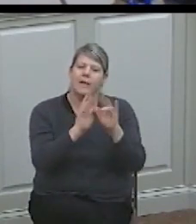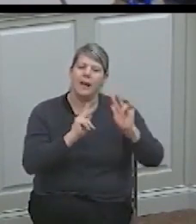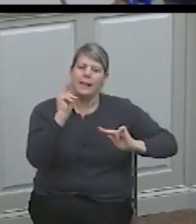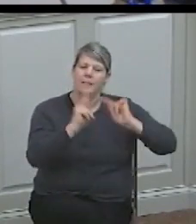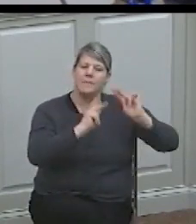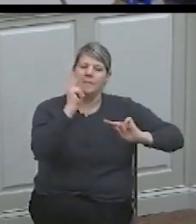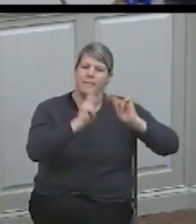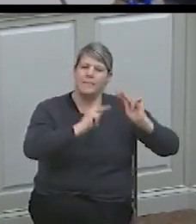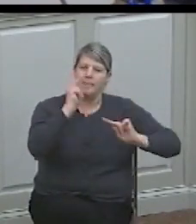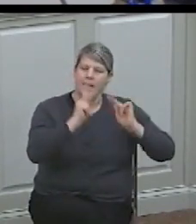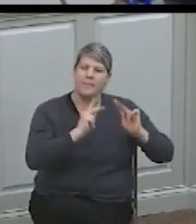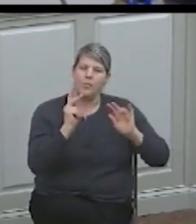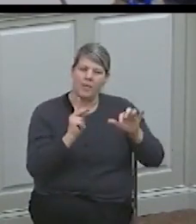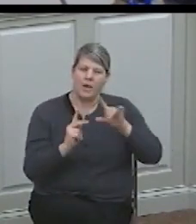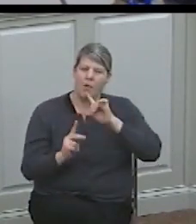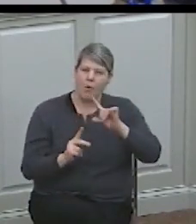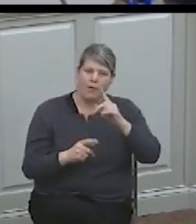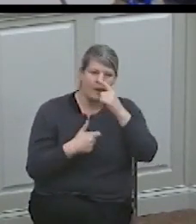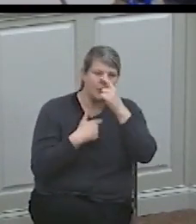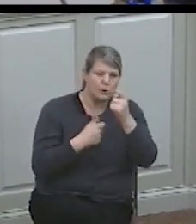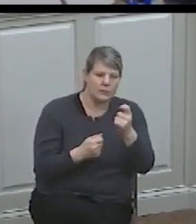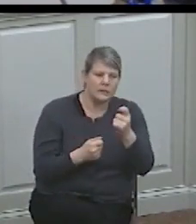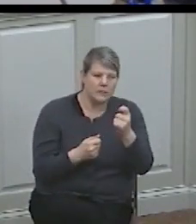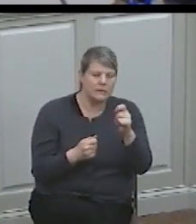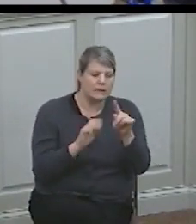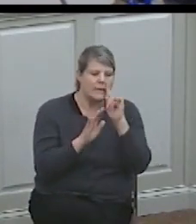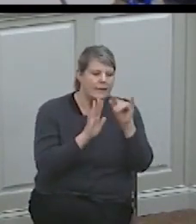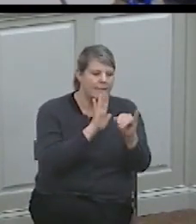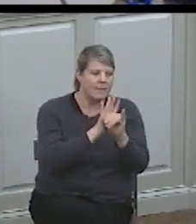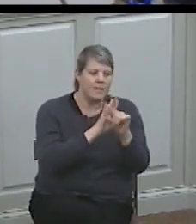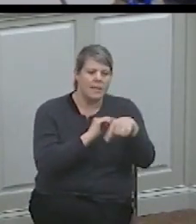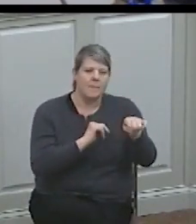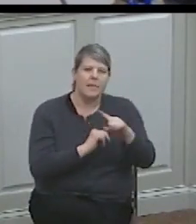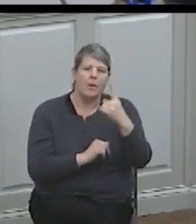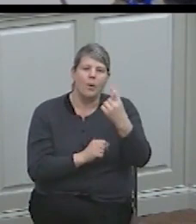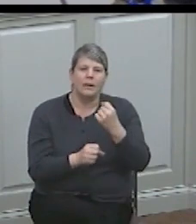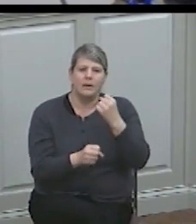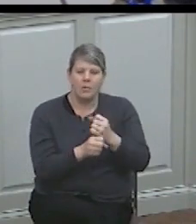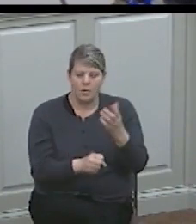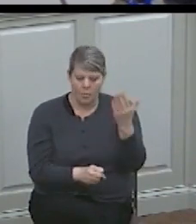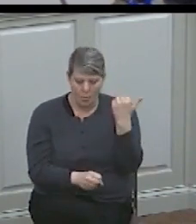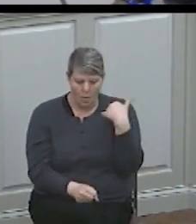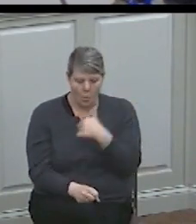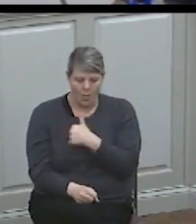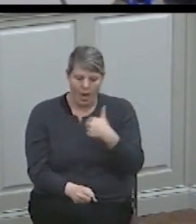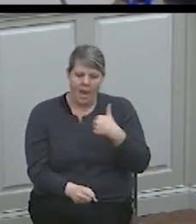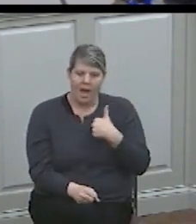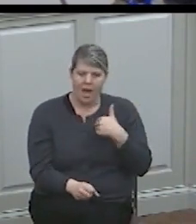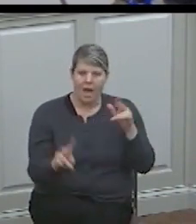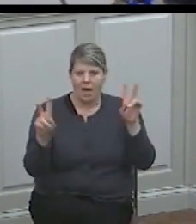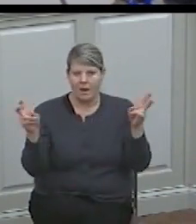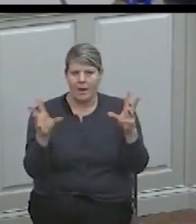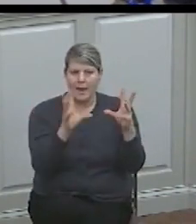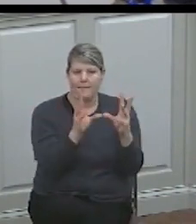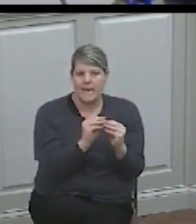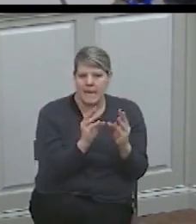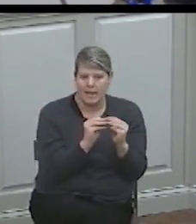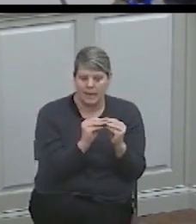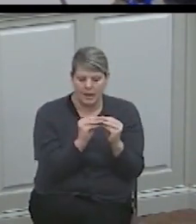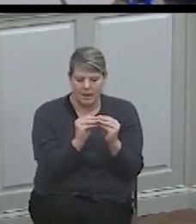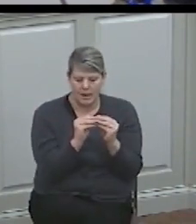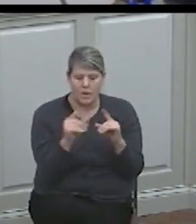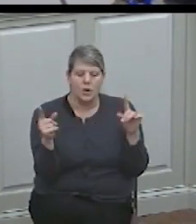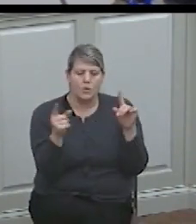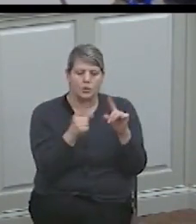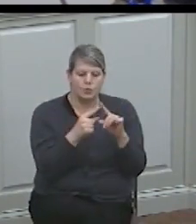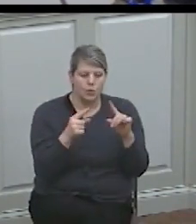so now, about a year ago. And we had a meeting to